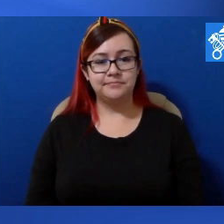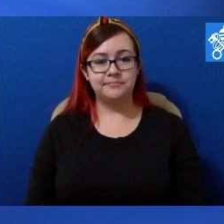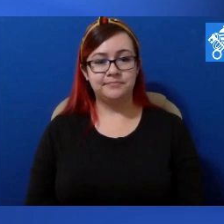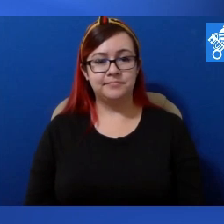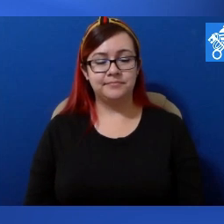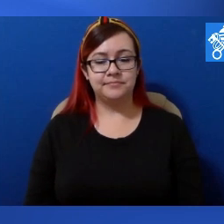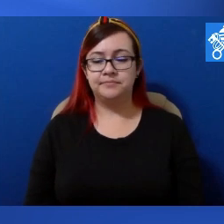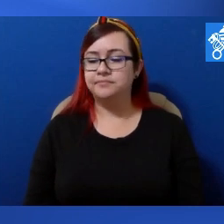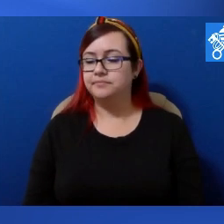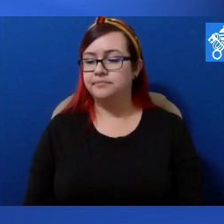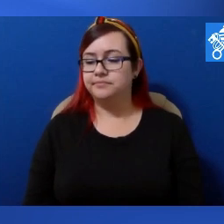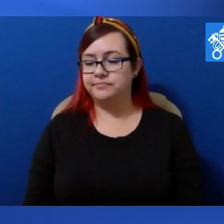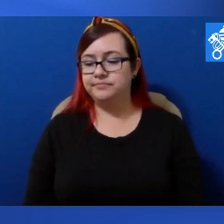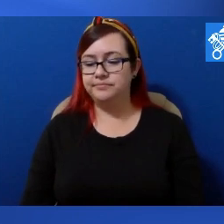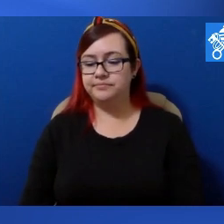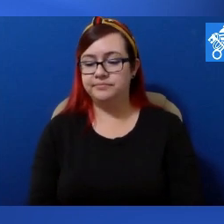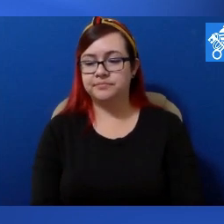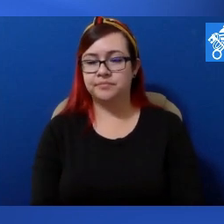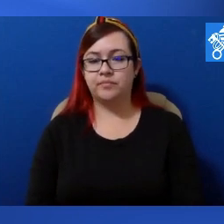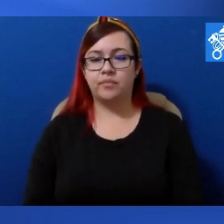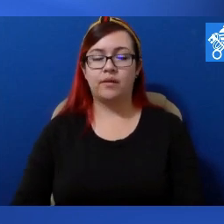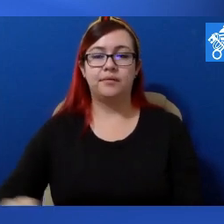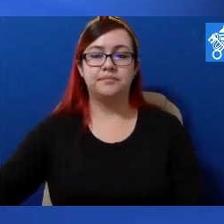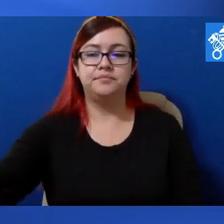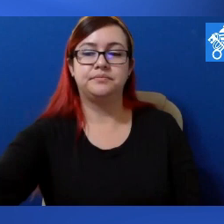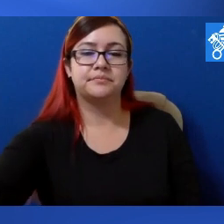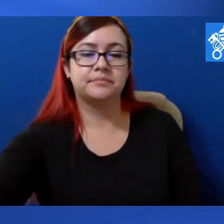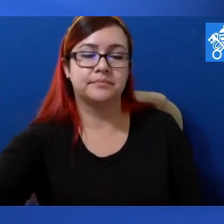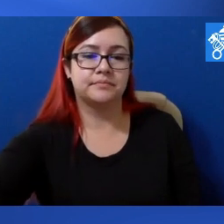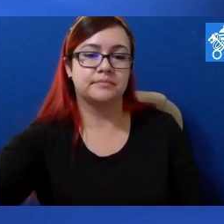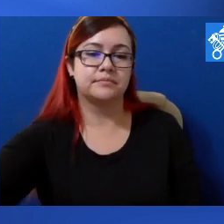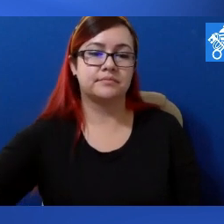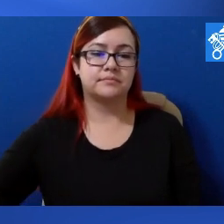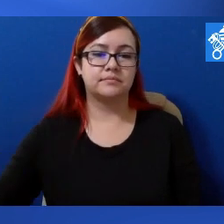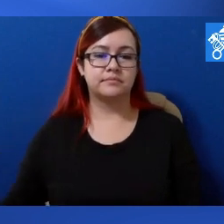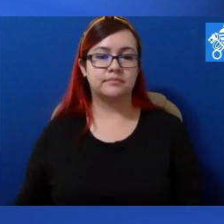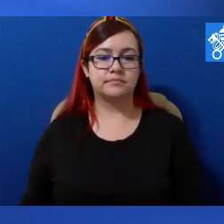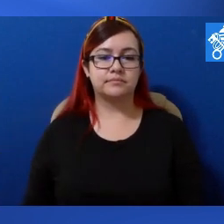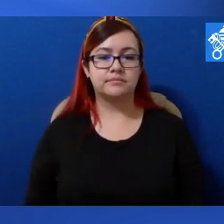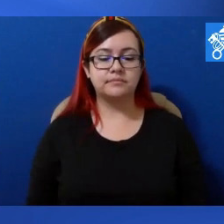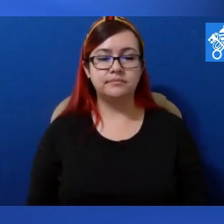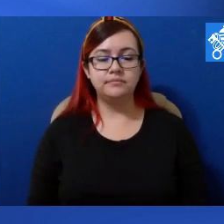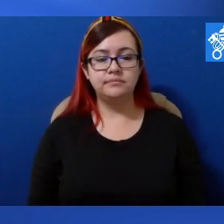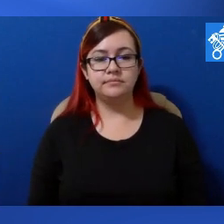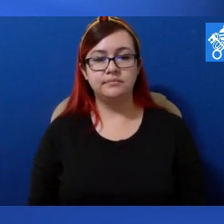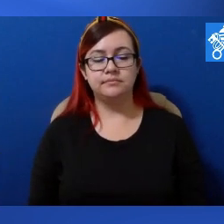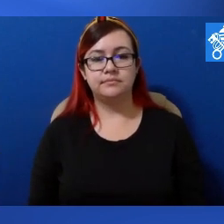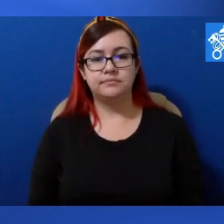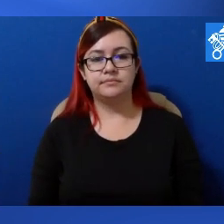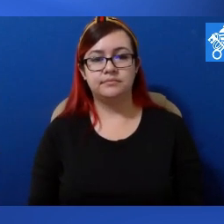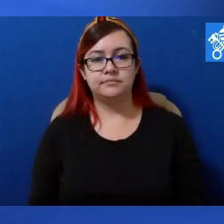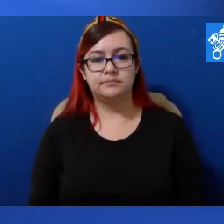À la fin de cette audience, nous chanterons le Notre Père en latin. Puis le Saint-Père impartira la